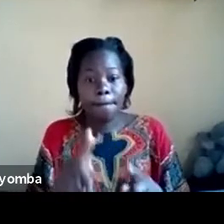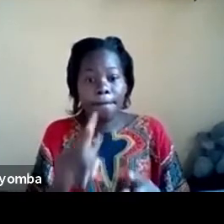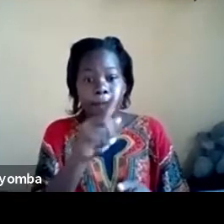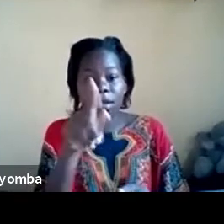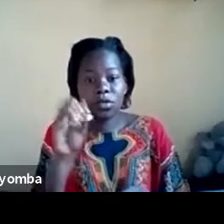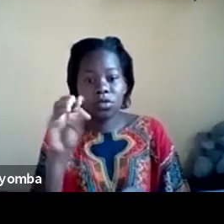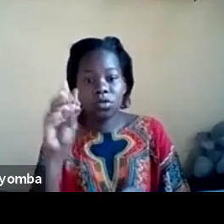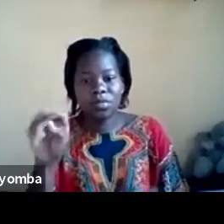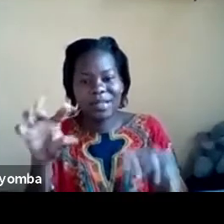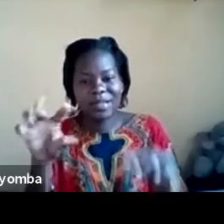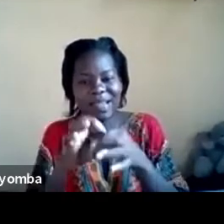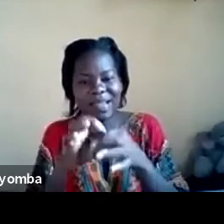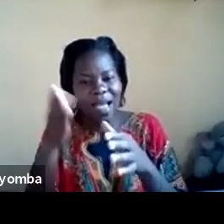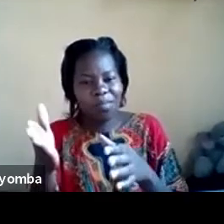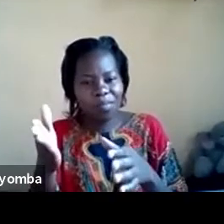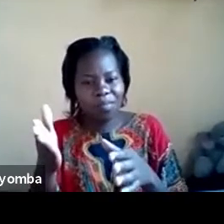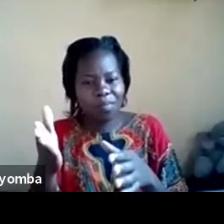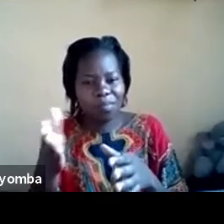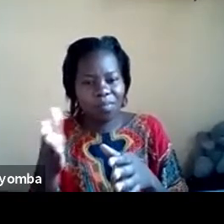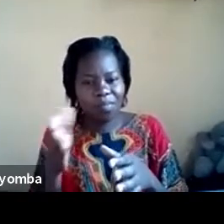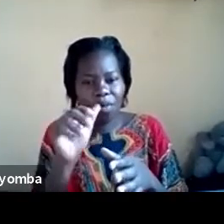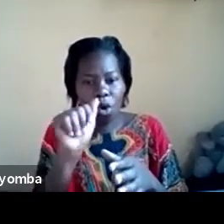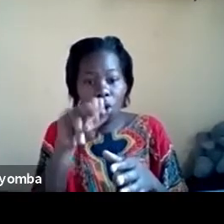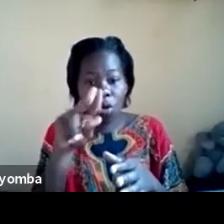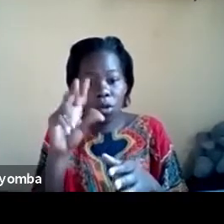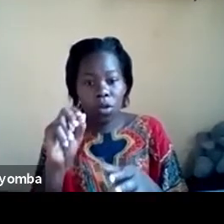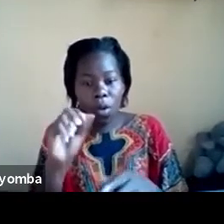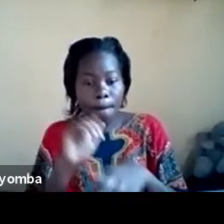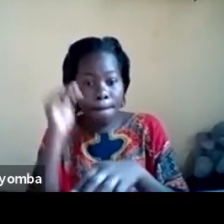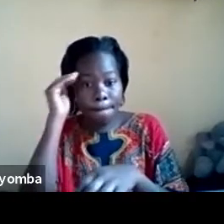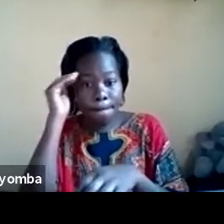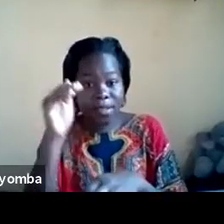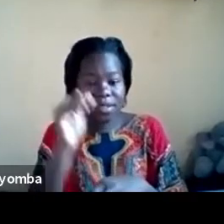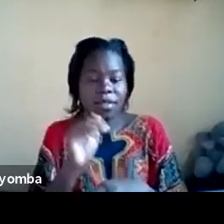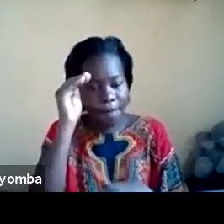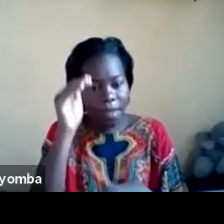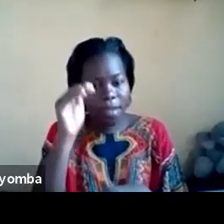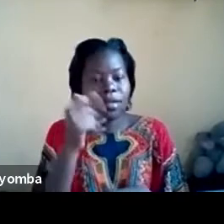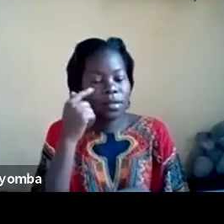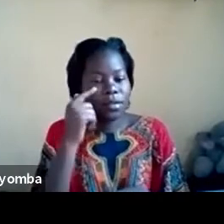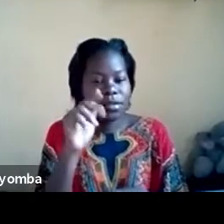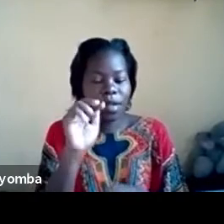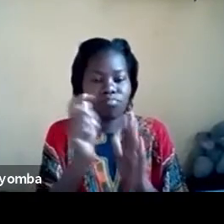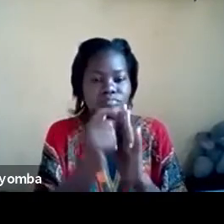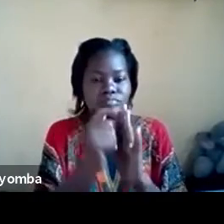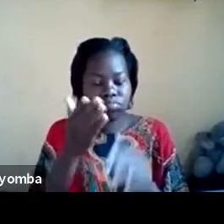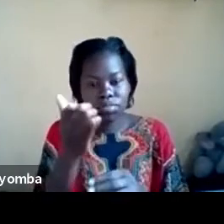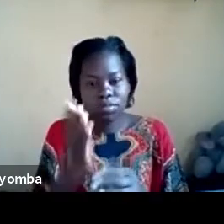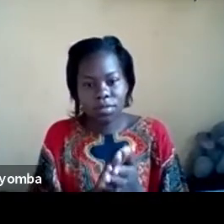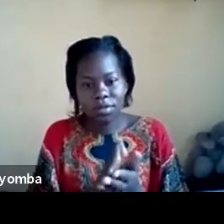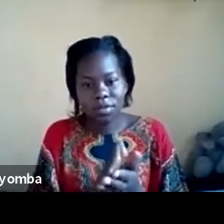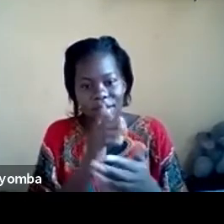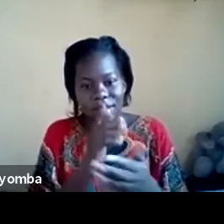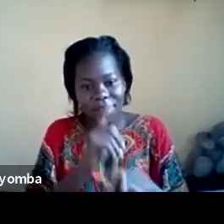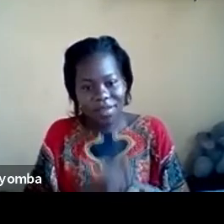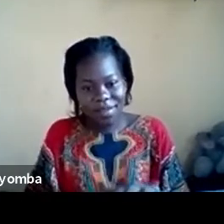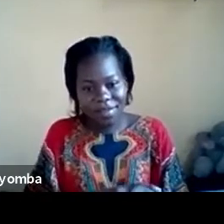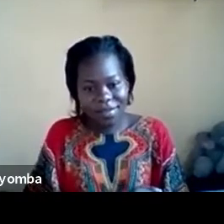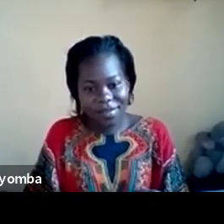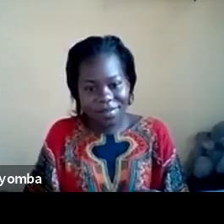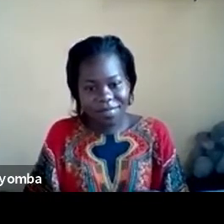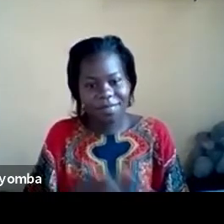has auto texts. So you might be seeing some text, but sometimes it gets my Chichiga accent wrong.